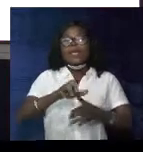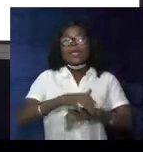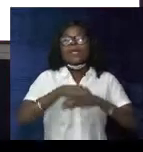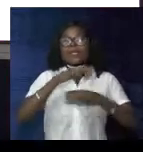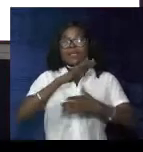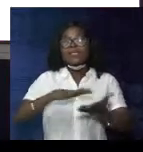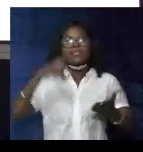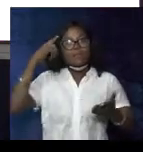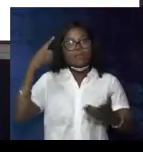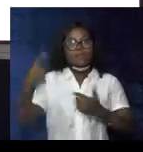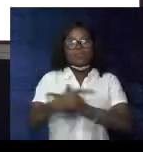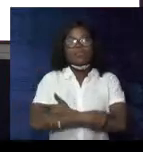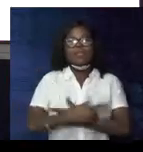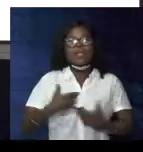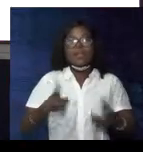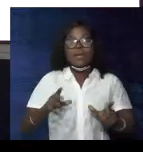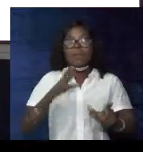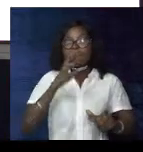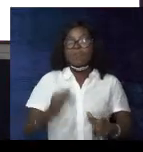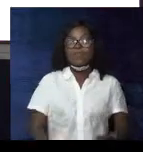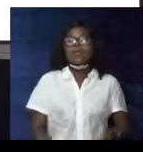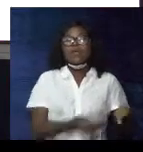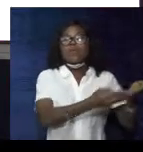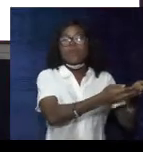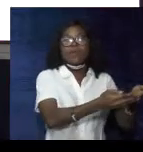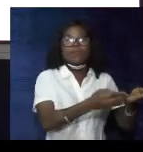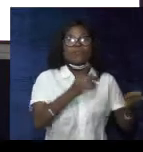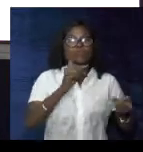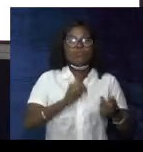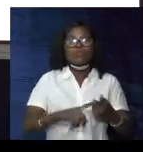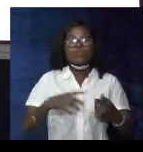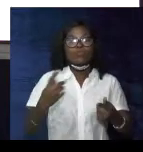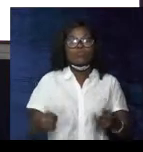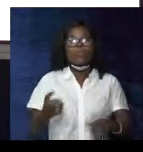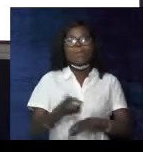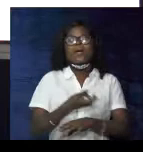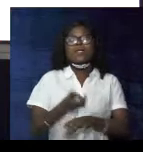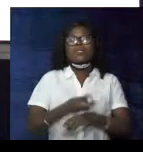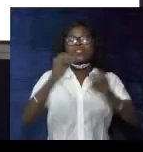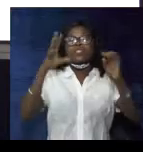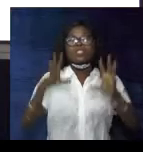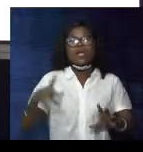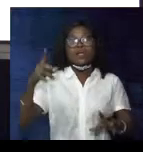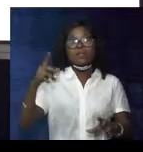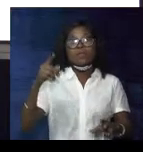Studies lesson for today. Let me hand you over to the mathematician,